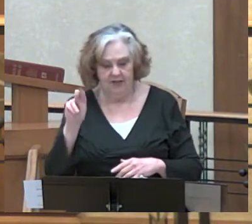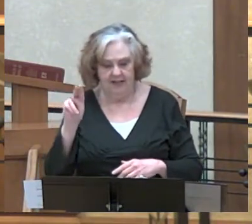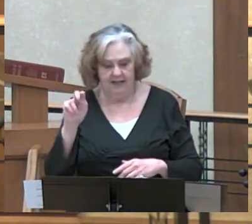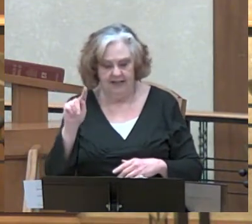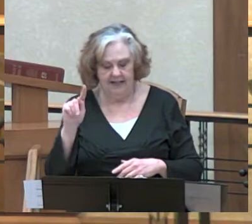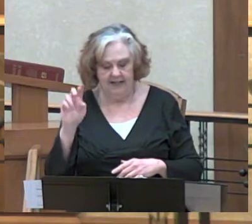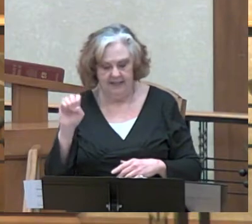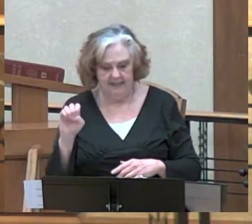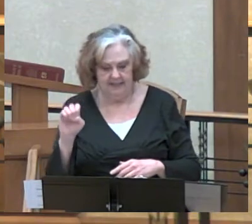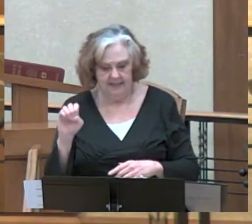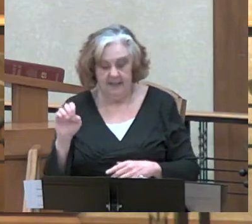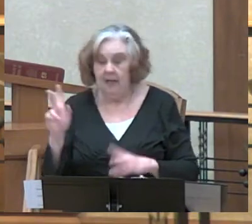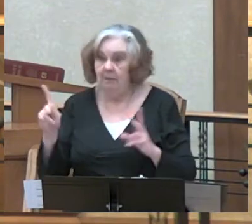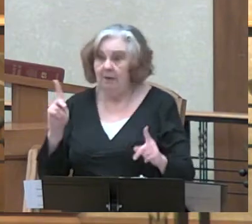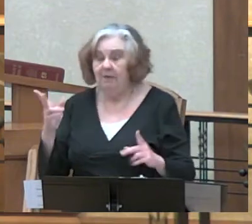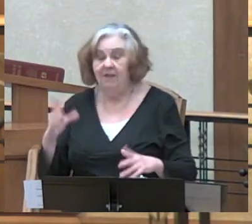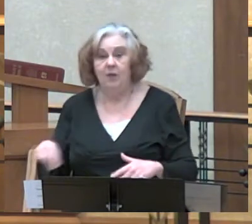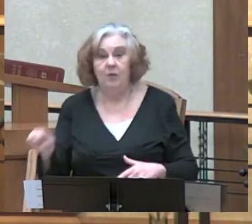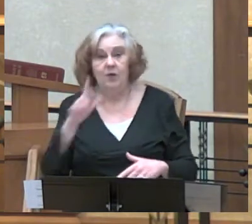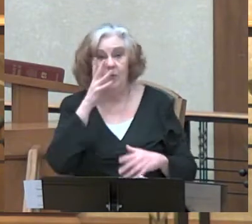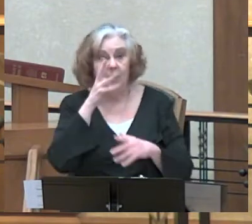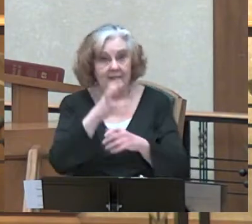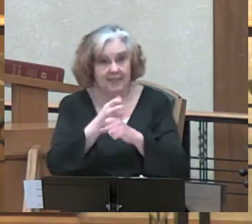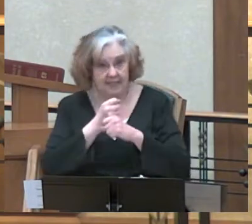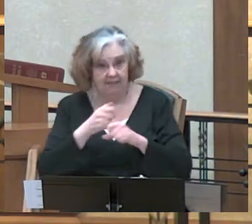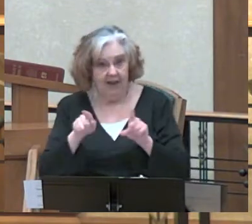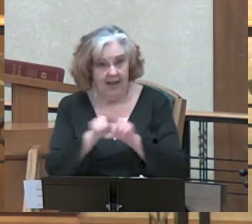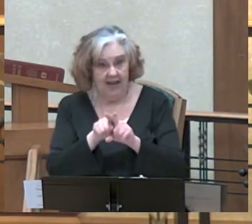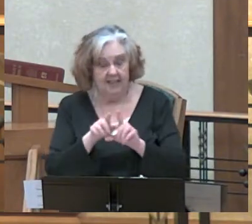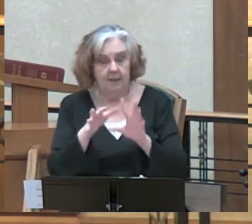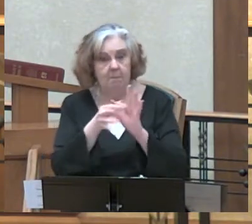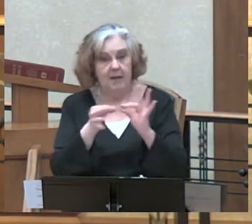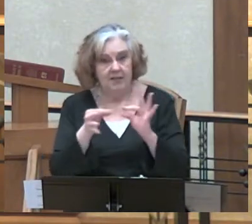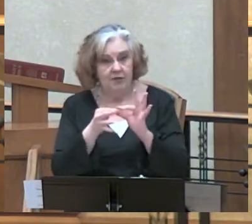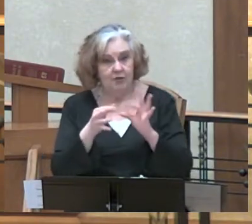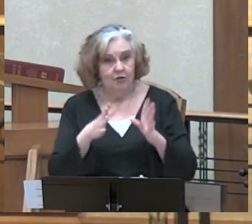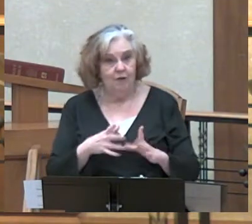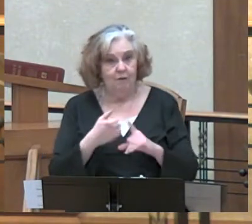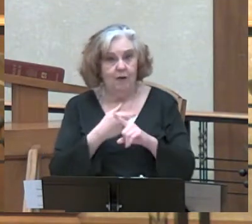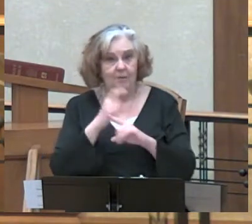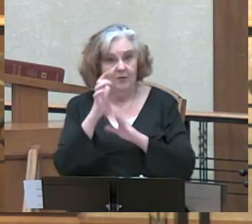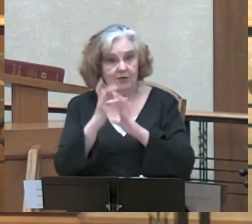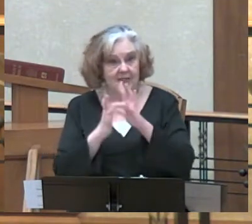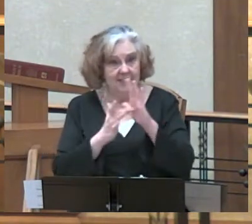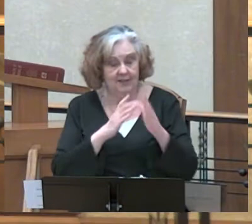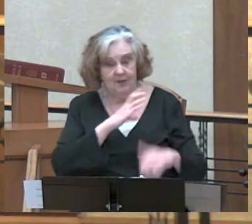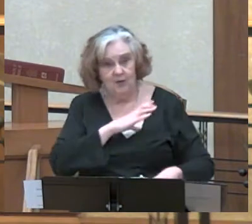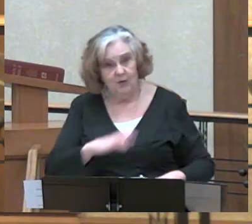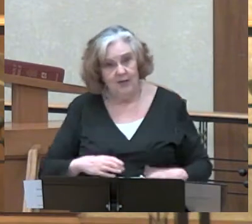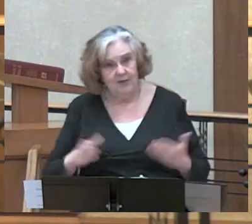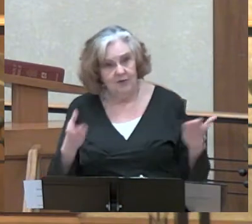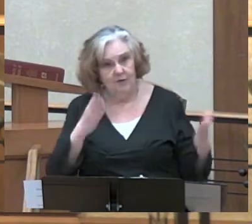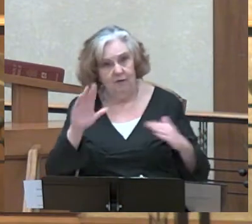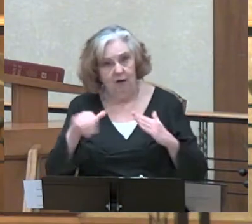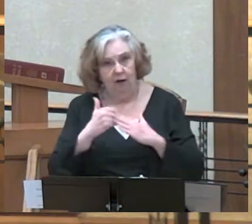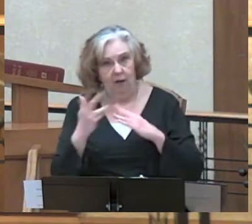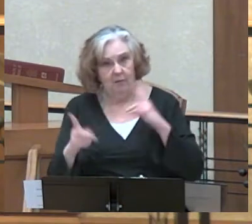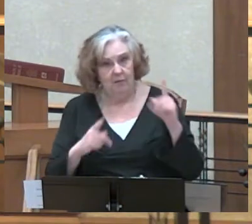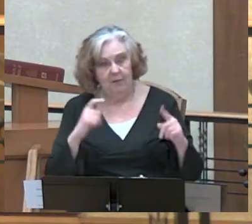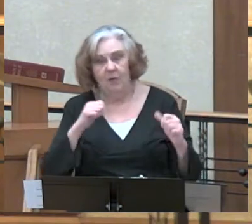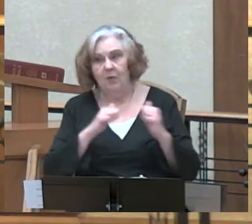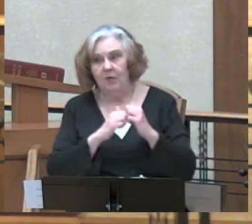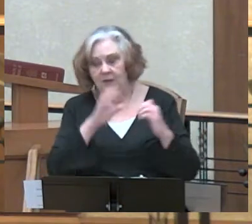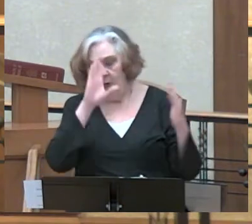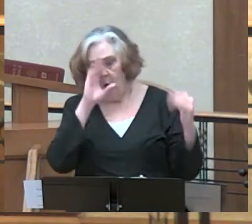People of God, will you receive Pastor Anjanette as a messenger of Jesus Christ, sent to serve all people with the gospel of hope and